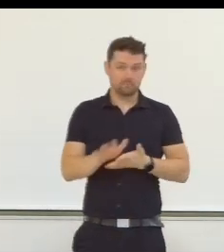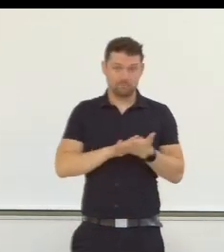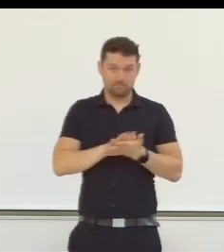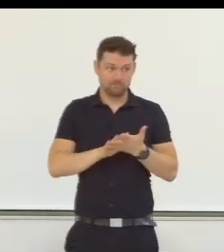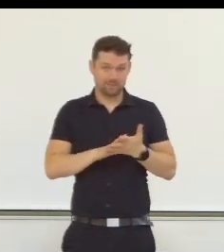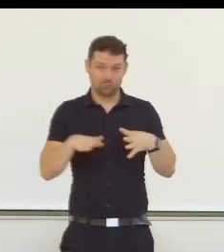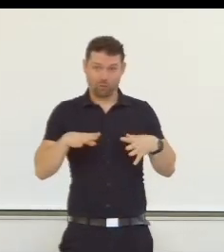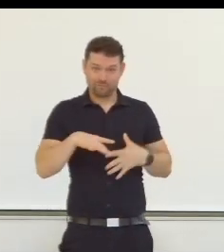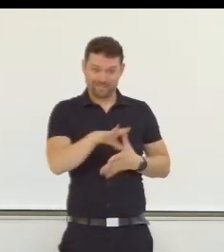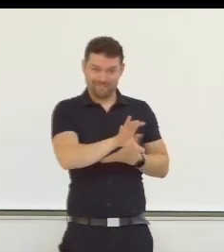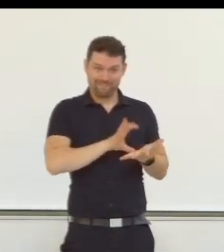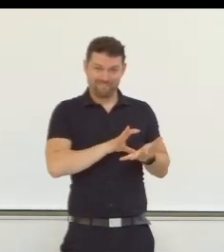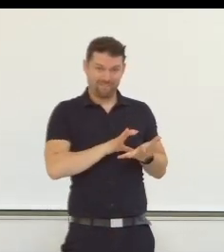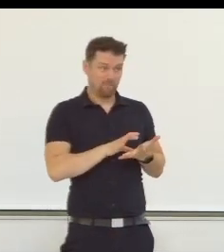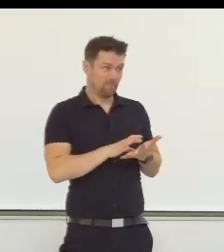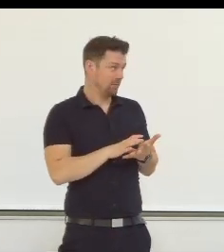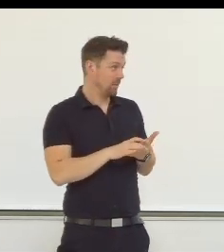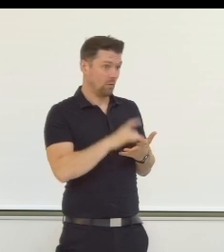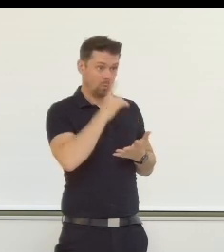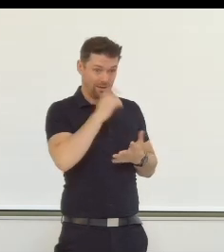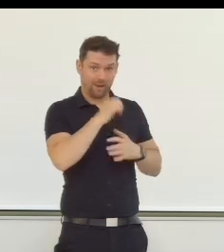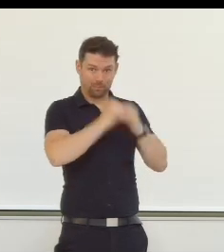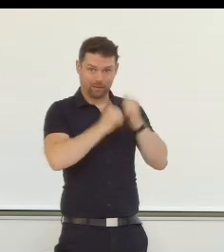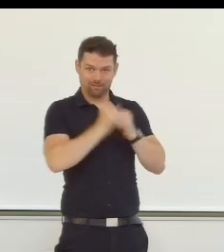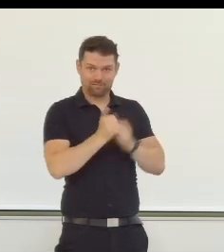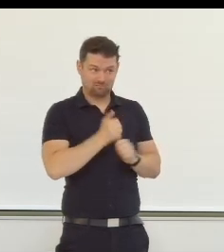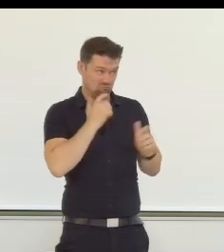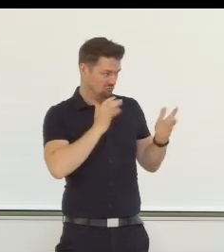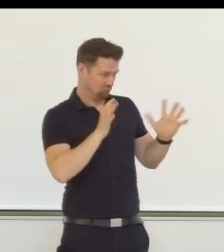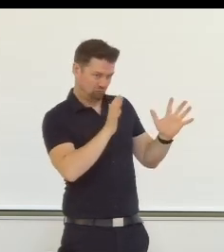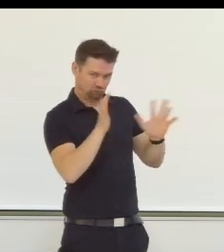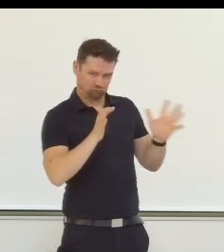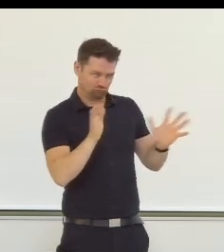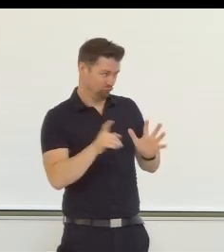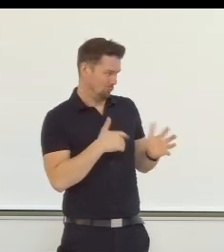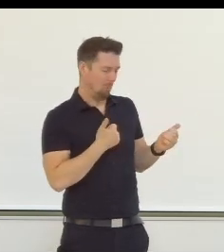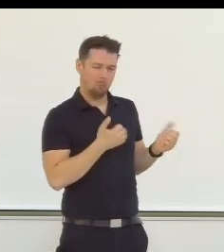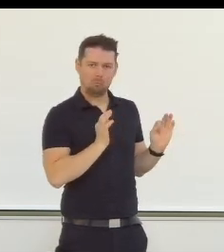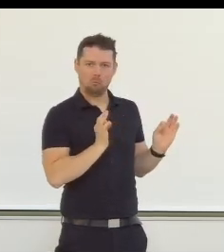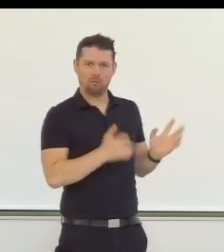the funding for the facility to actually build and test our ideas.